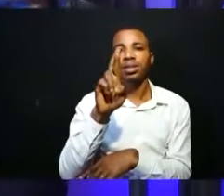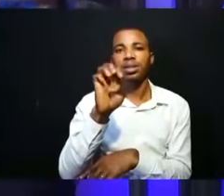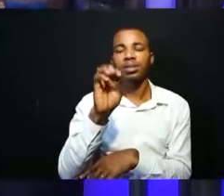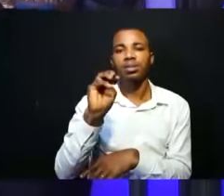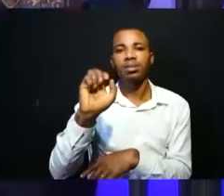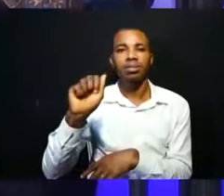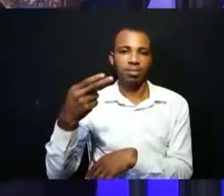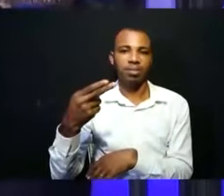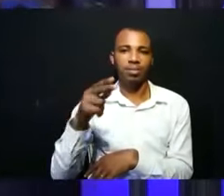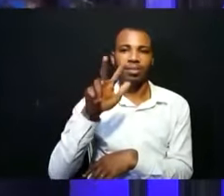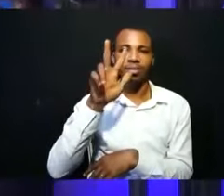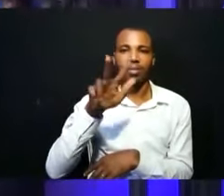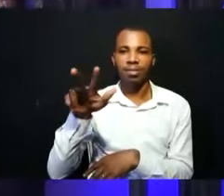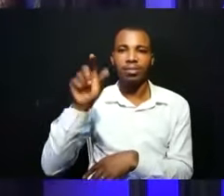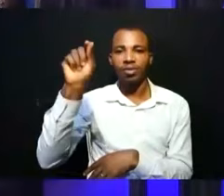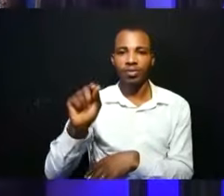33:1.